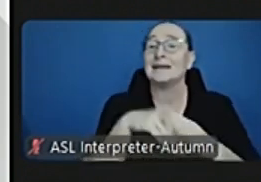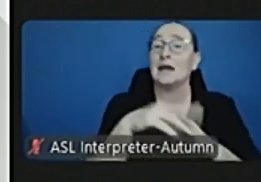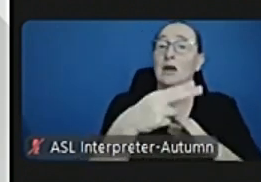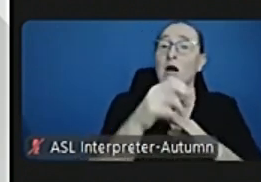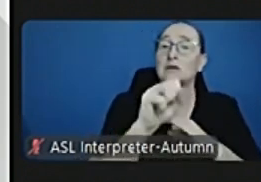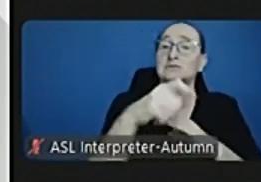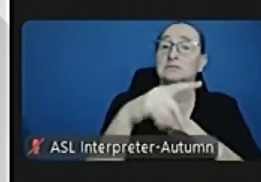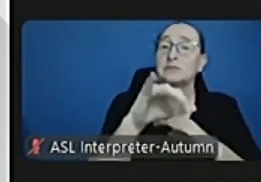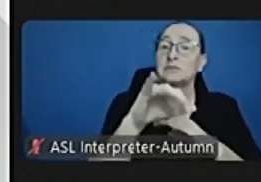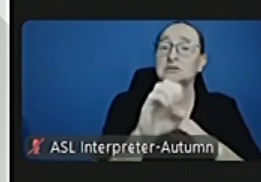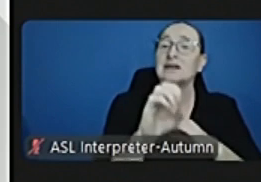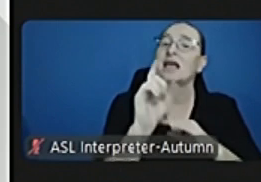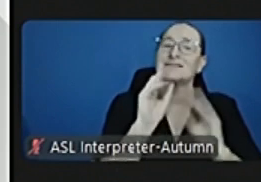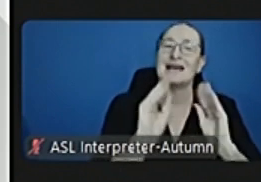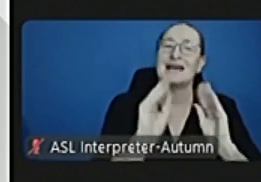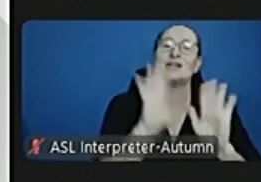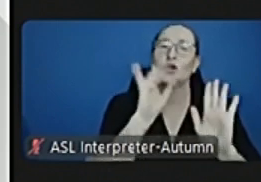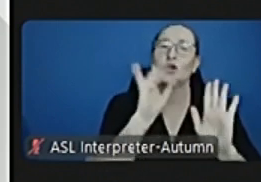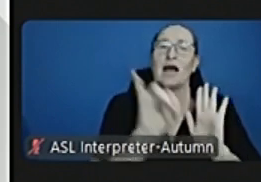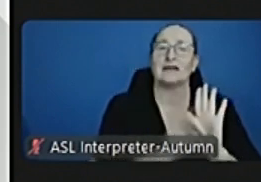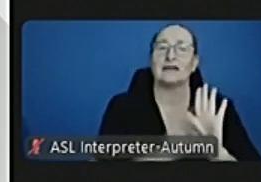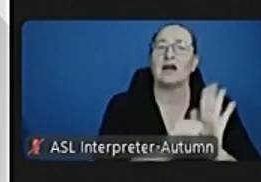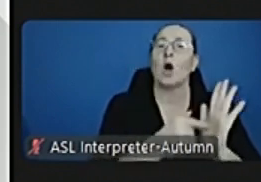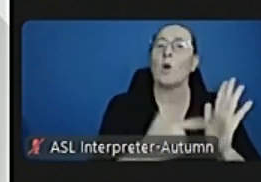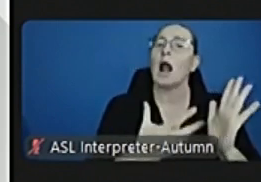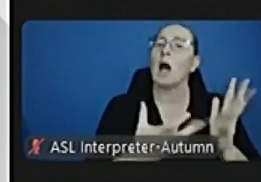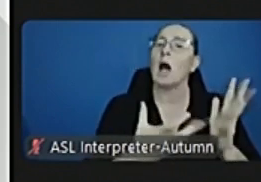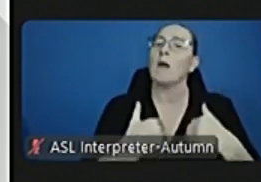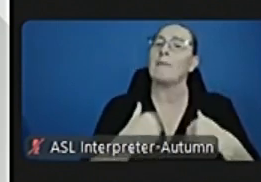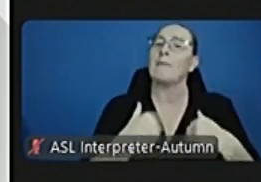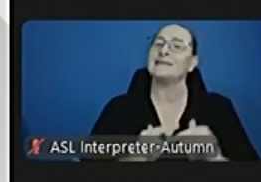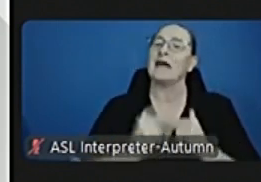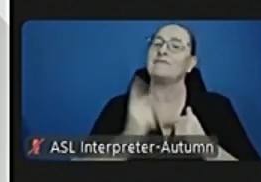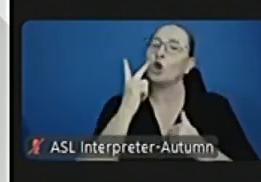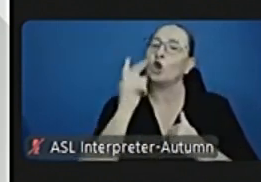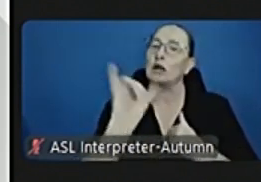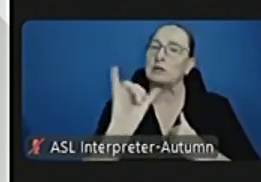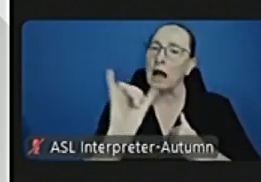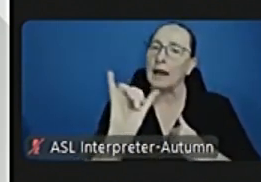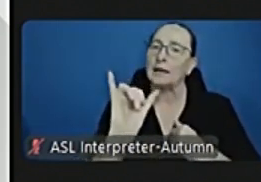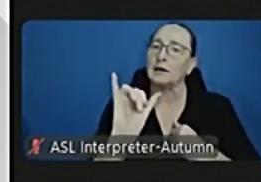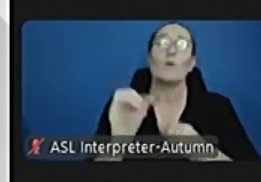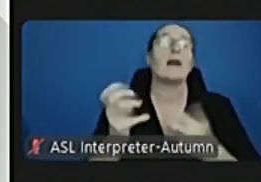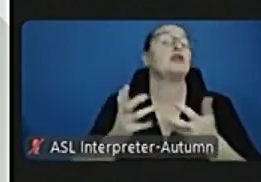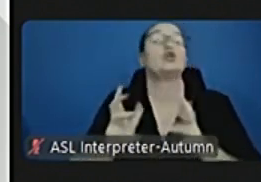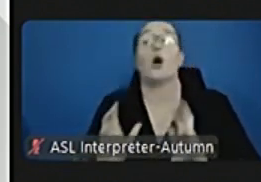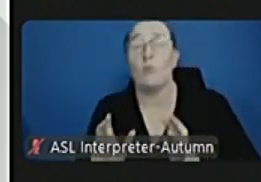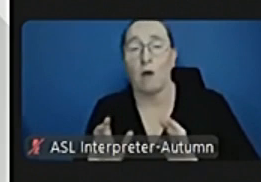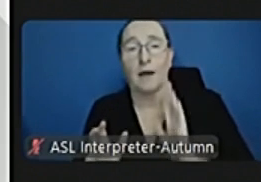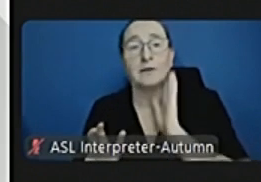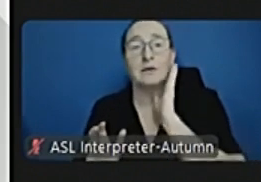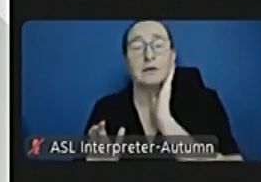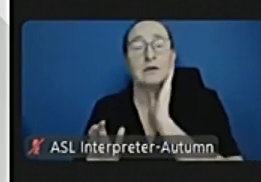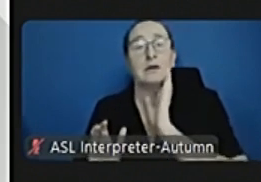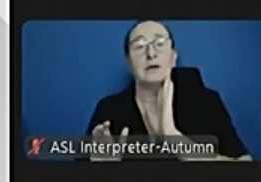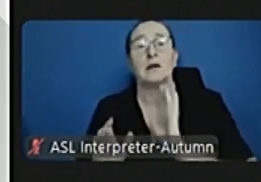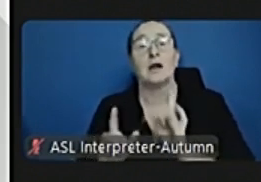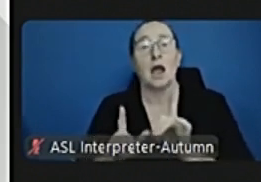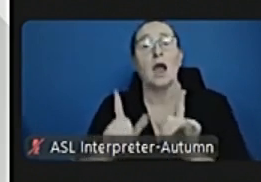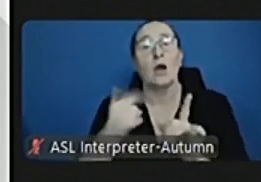clearly identifying what I want my life to look like, what I do and don't want. And we do